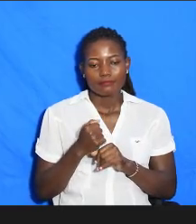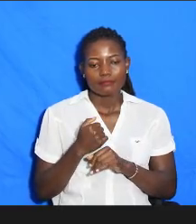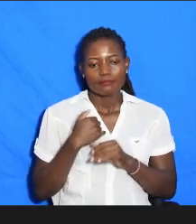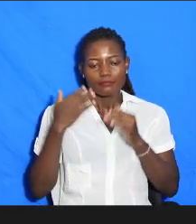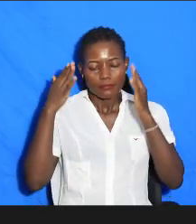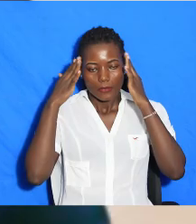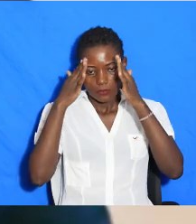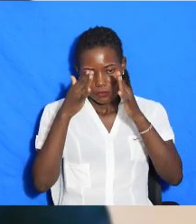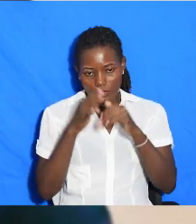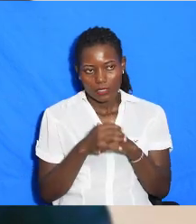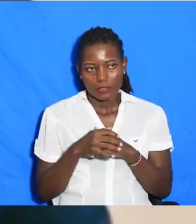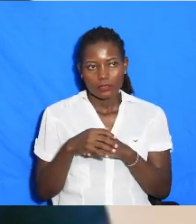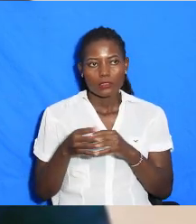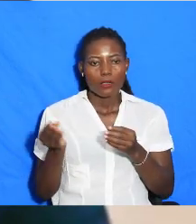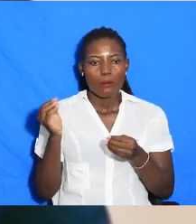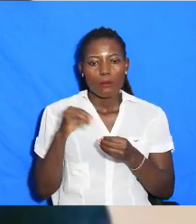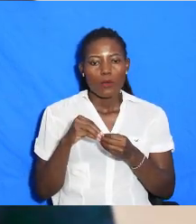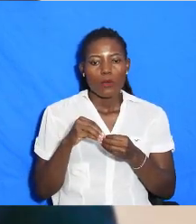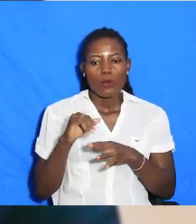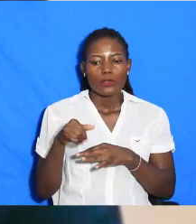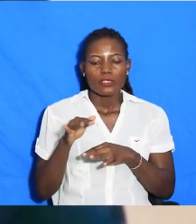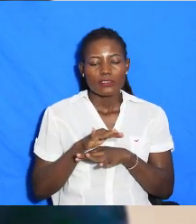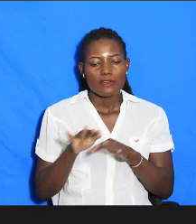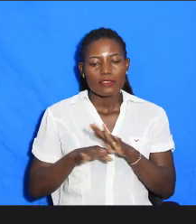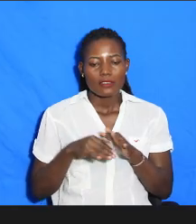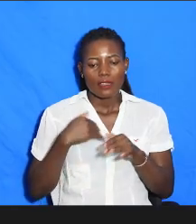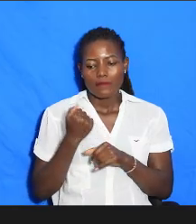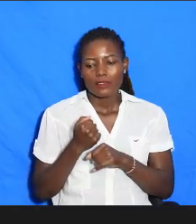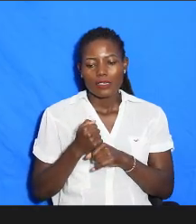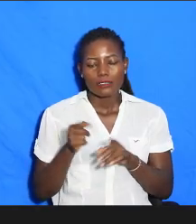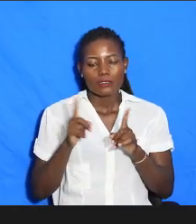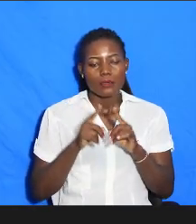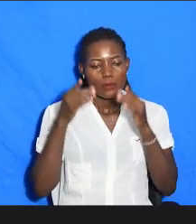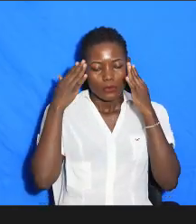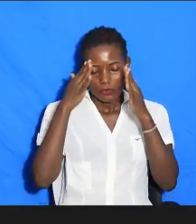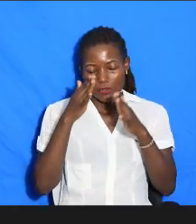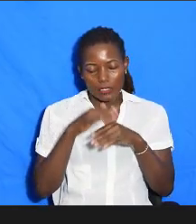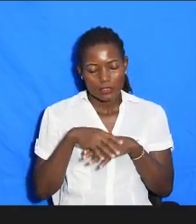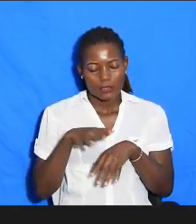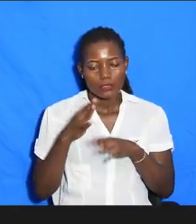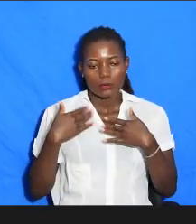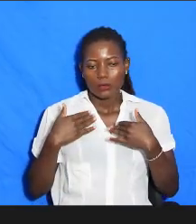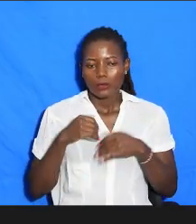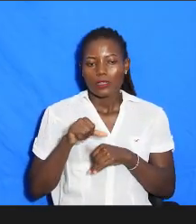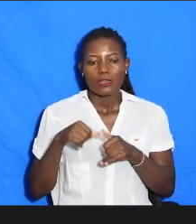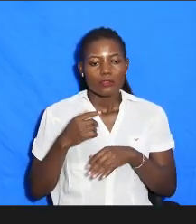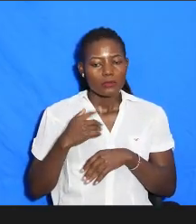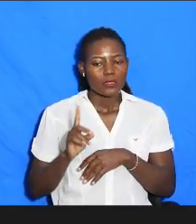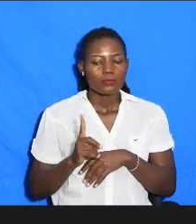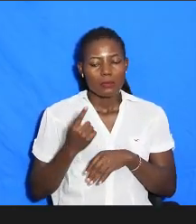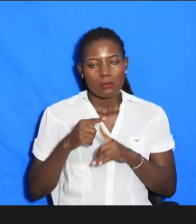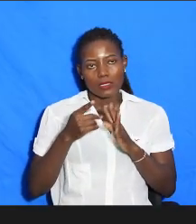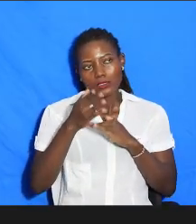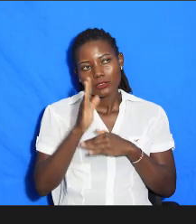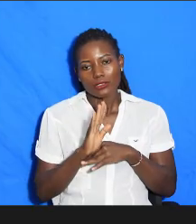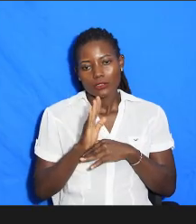focus more on just everything that I've done, not to focus with the people around me, just to focus on God at the moment and just